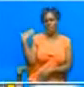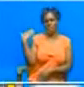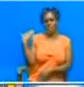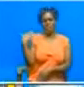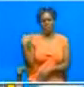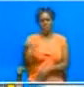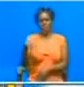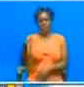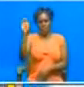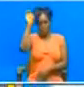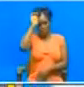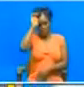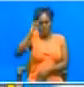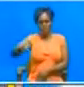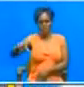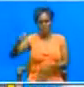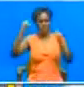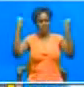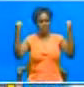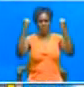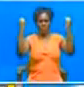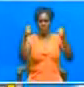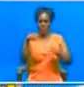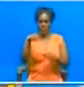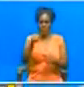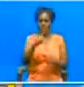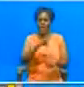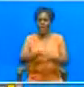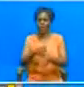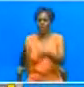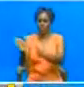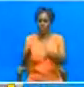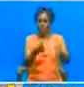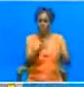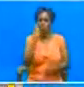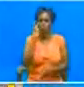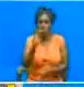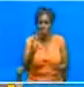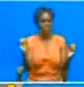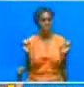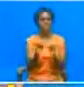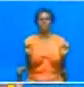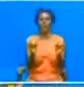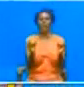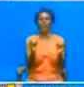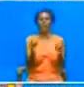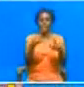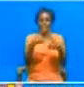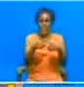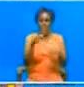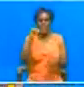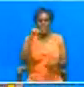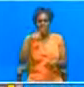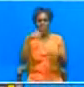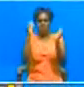Despite Uasin Gishu being the county of champions, residents rarely get an opportunity to catch a glimpse of their favorite athletes. However, the